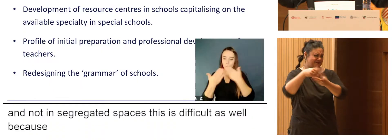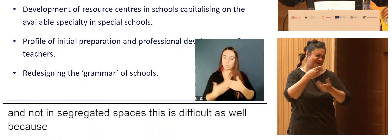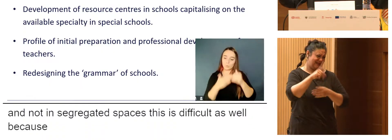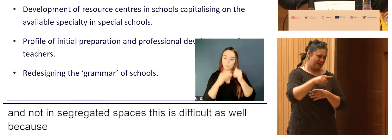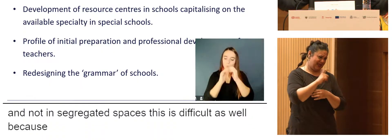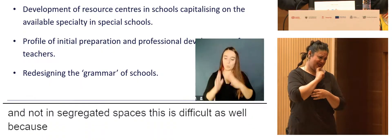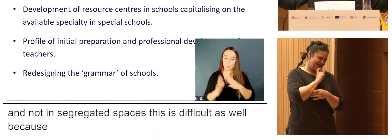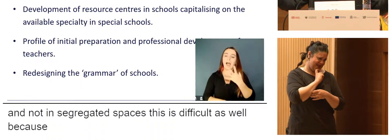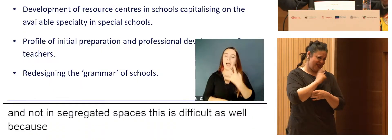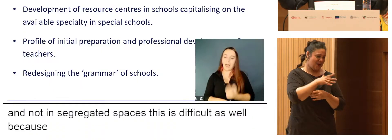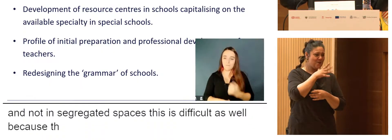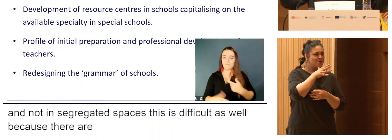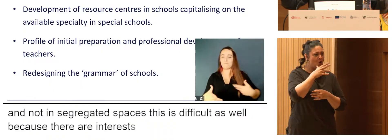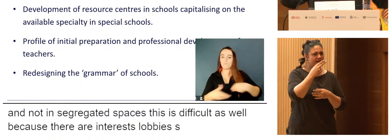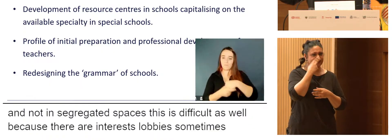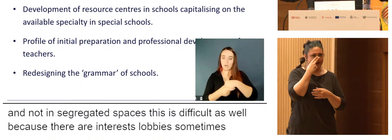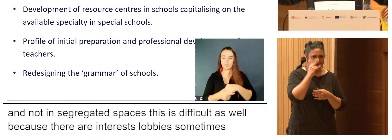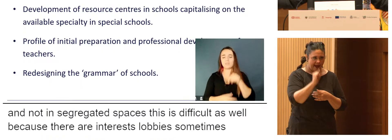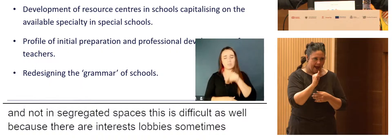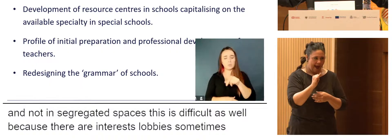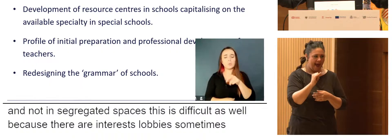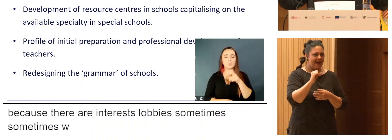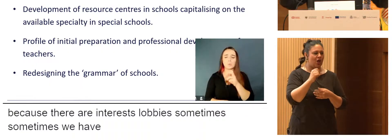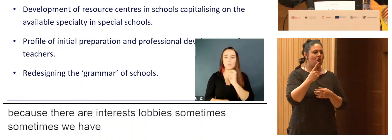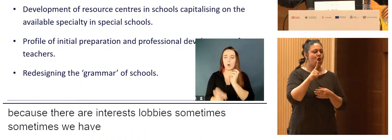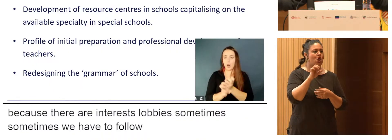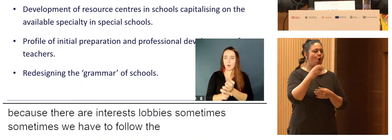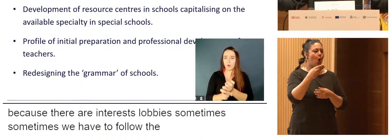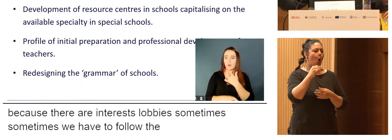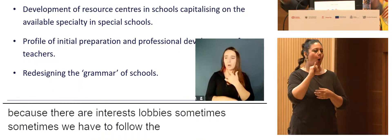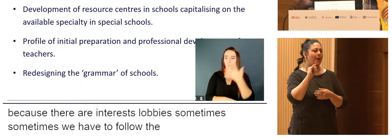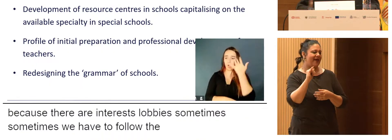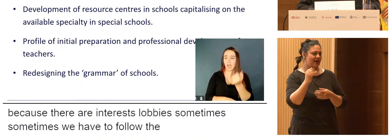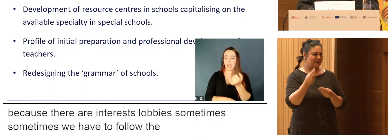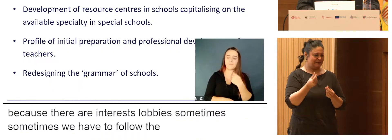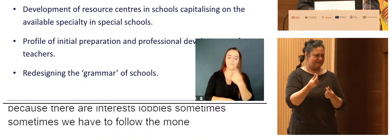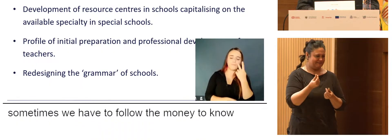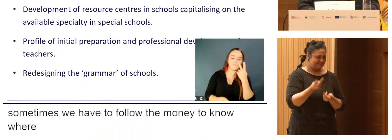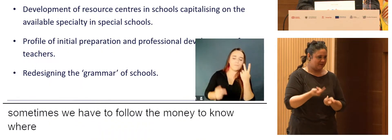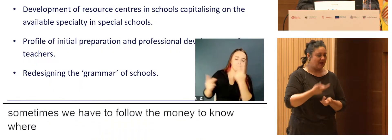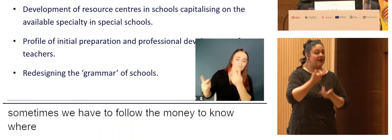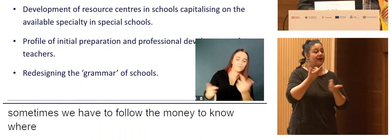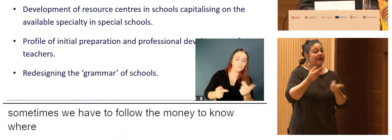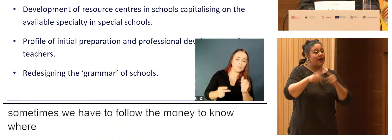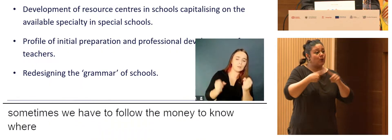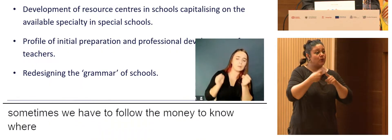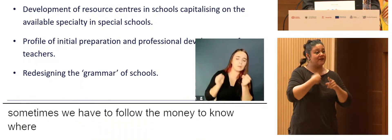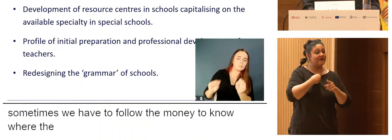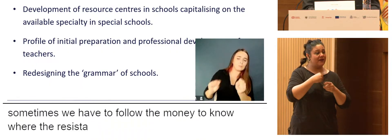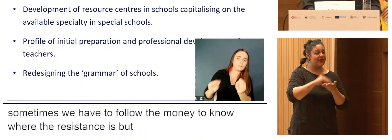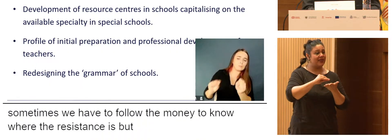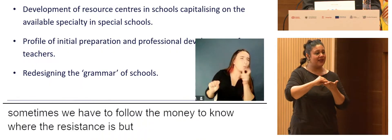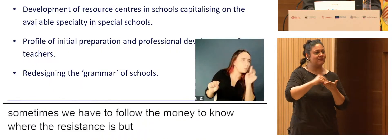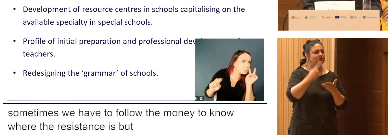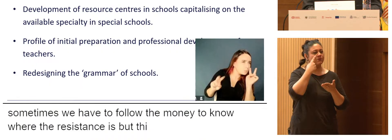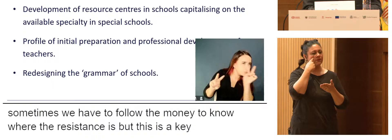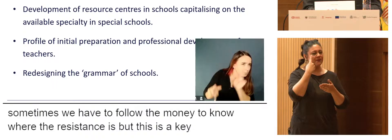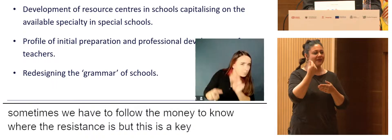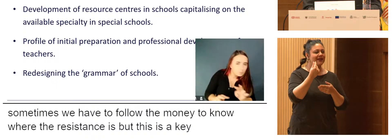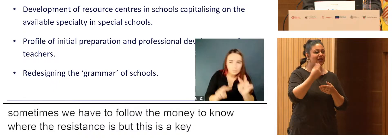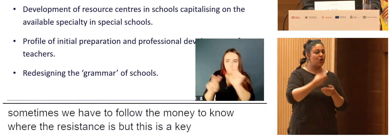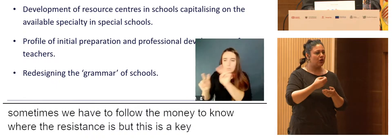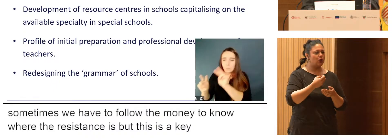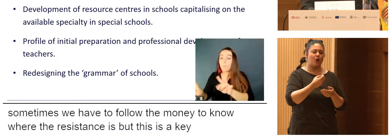lobbies sometimes. Sometimes we have to follow the money to know where the resistance is. But this is a key dimension